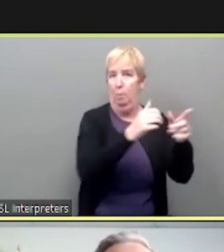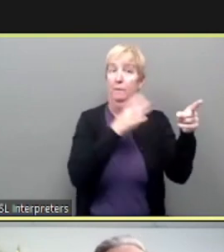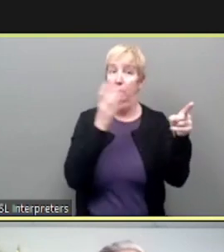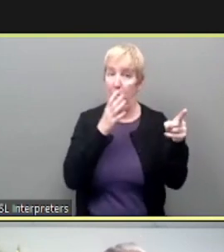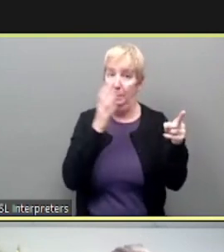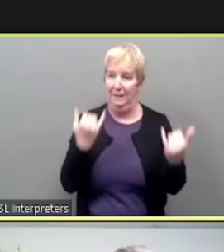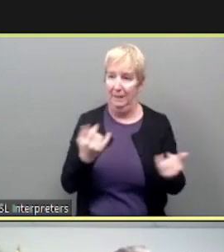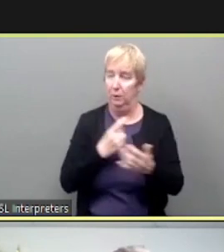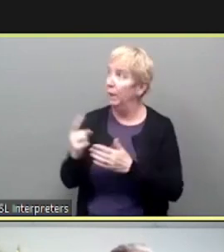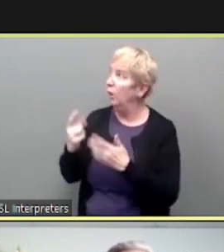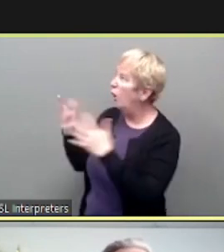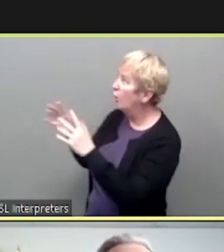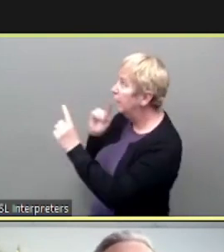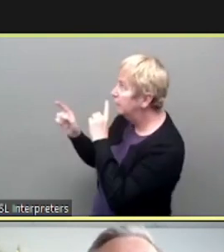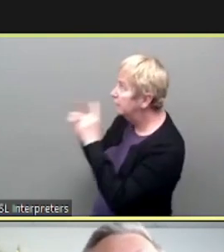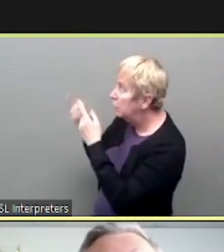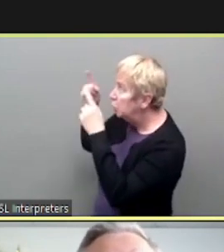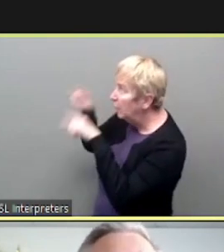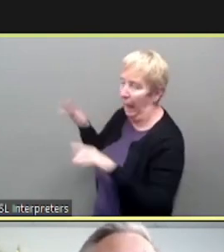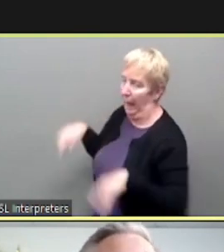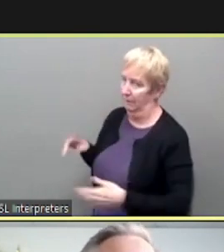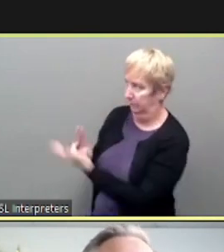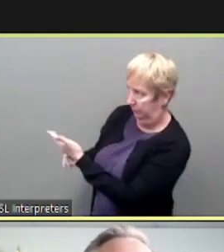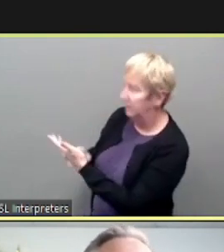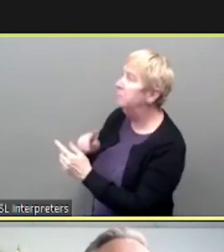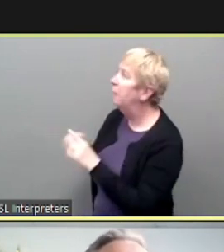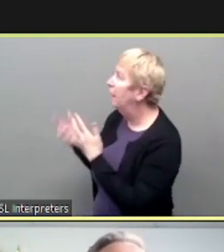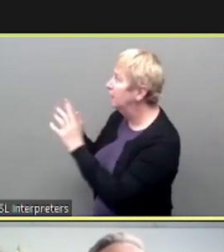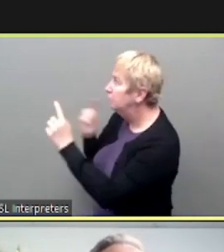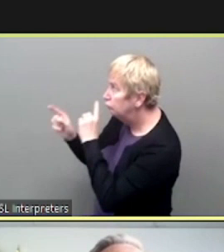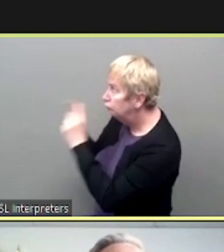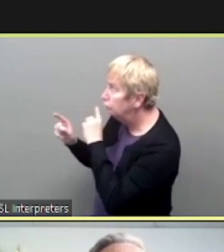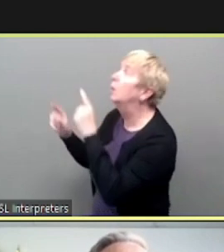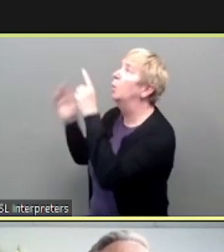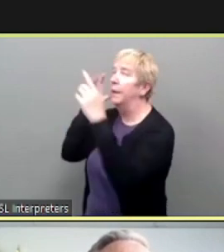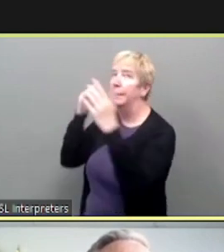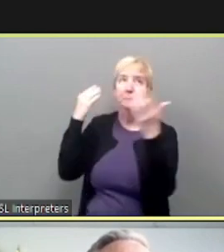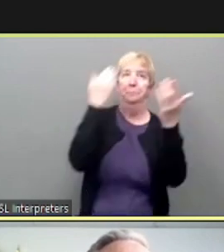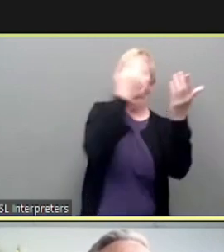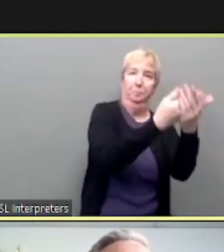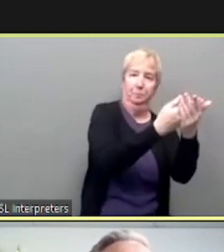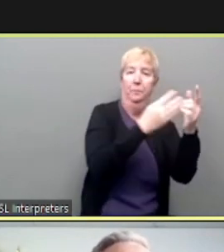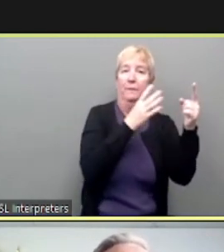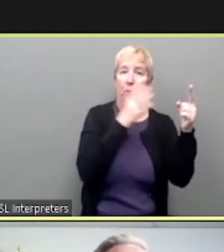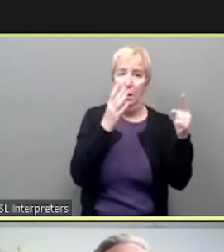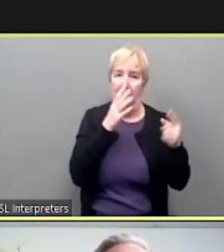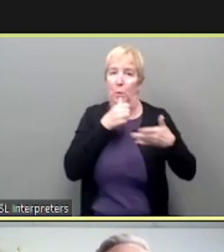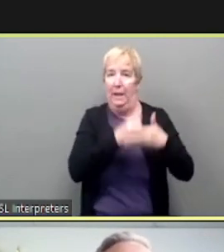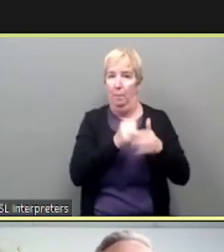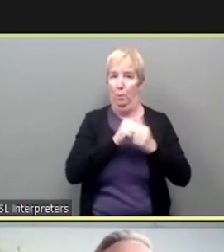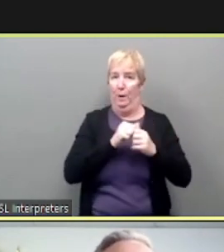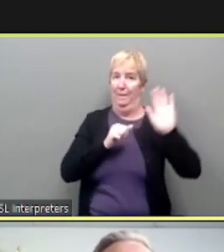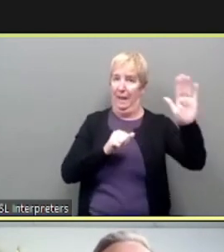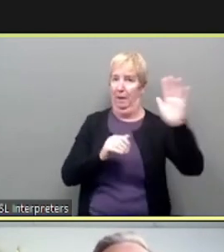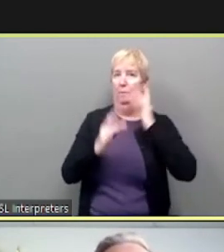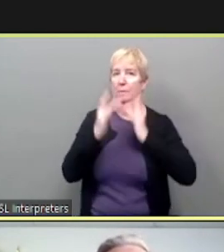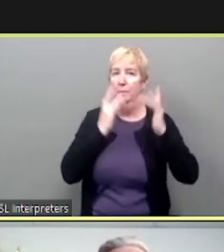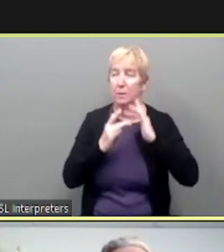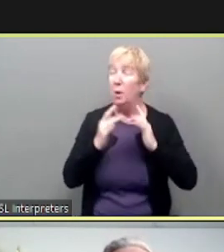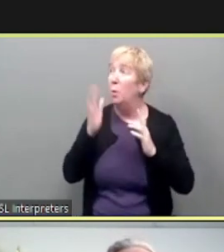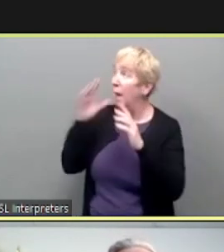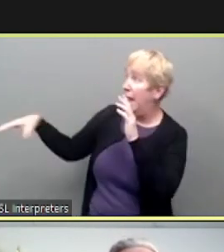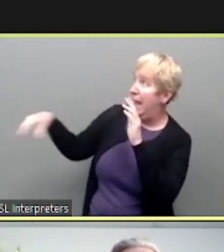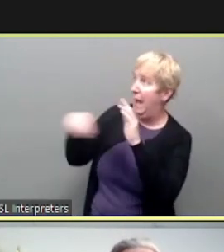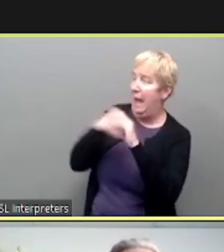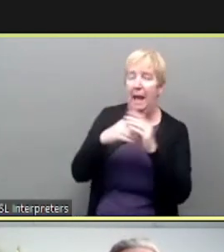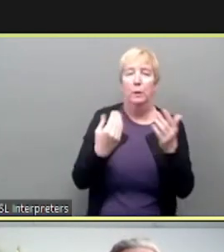and communications are occurring. We don't have it in writing, but we're confident. And so we're going to have 36 people,